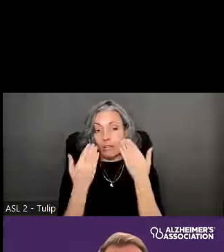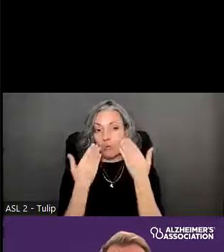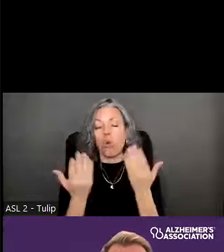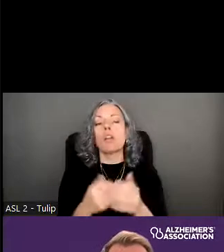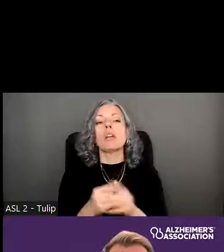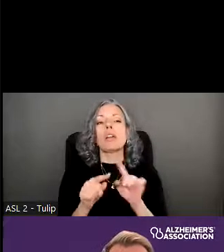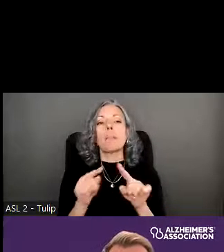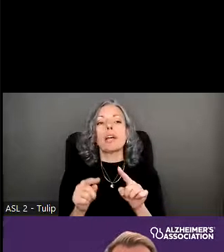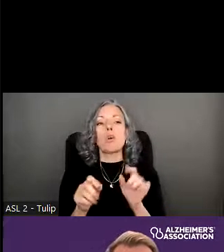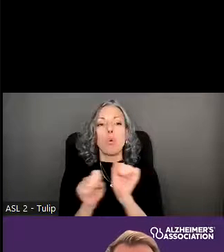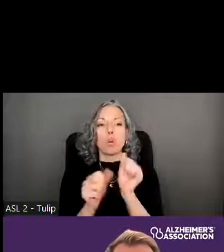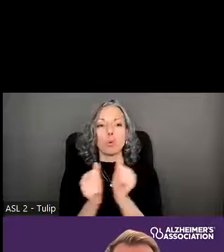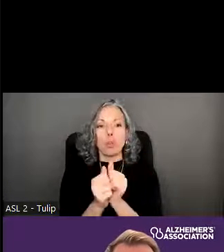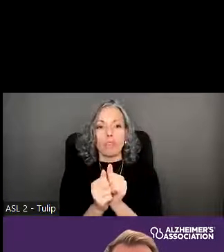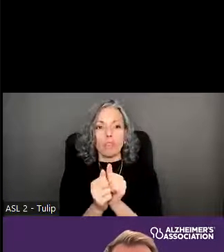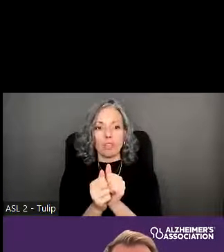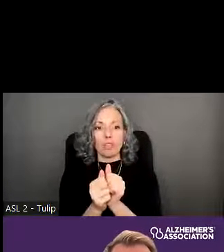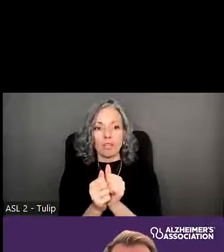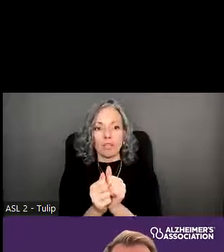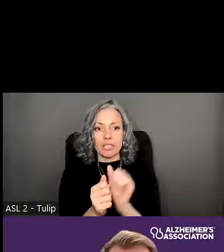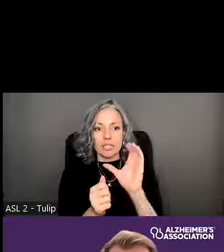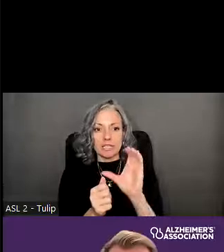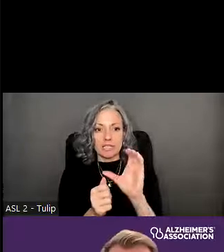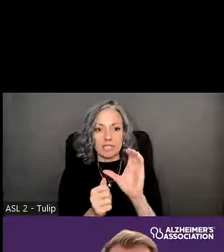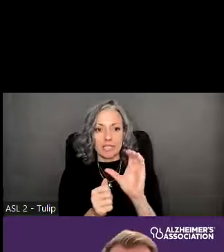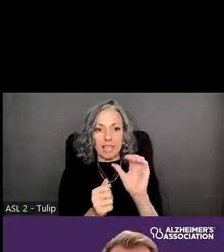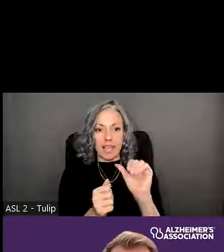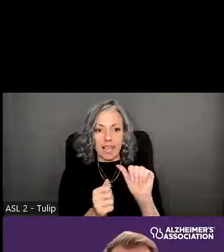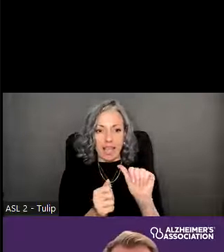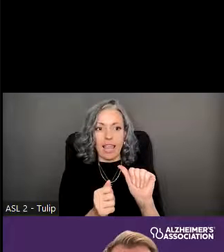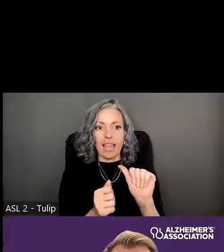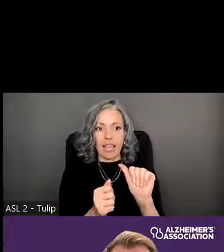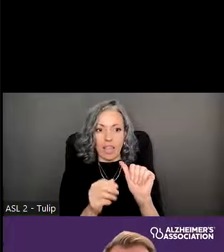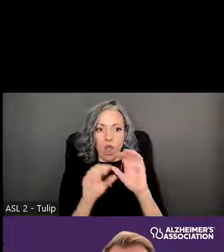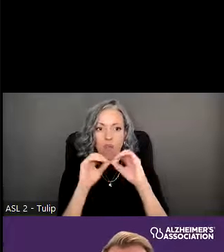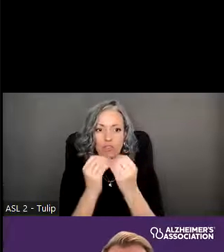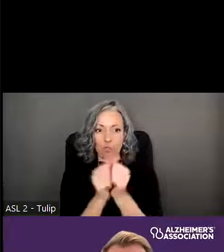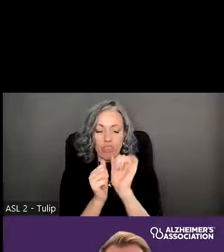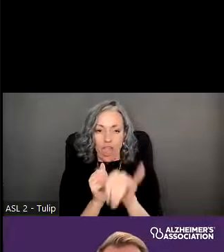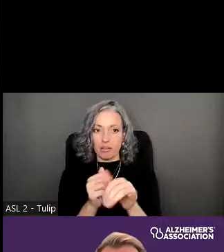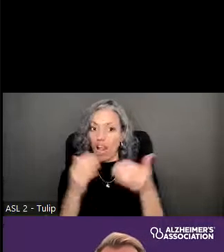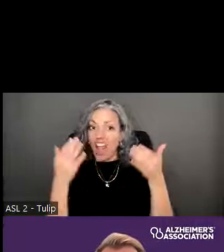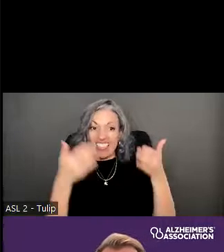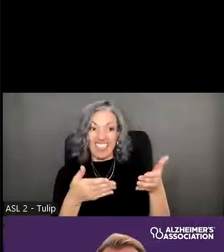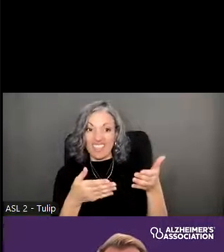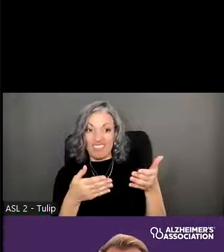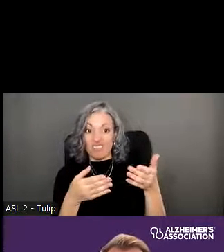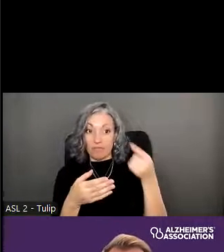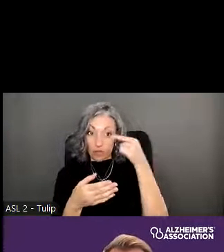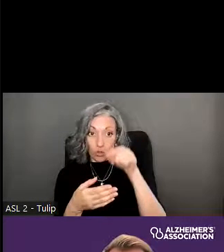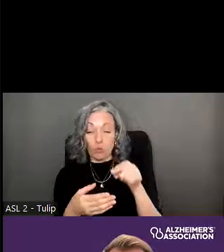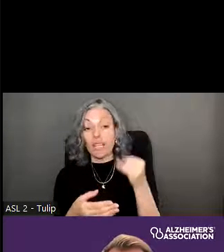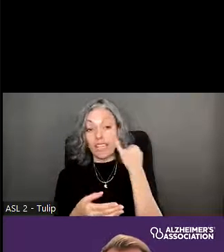the Commission on Aging and Assemblymember Reyes's office on that. And I'll just leave the rest there for your reference. If you do